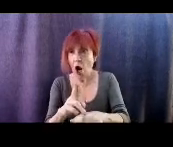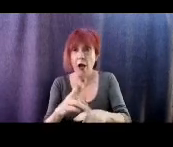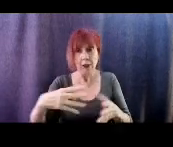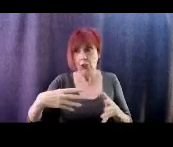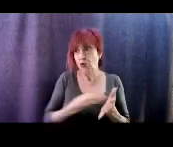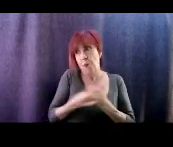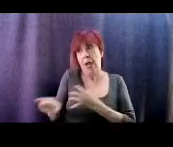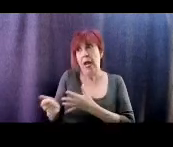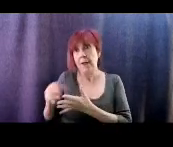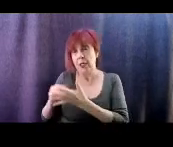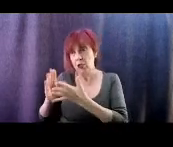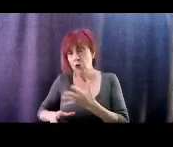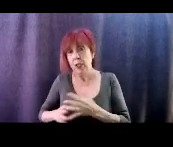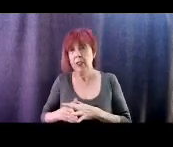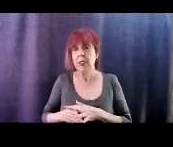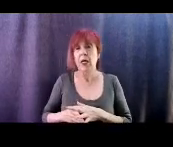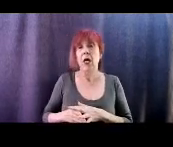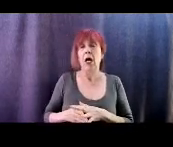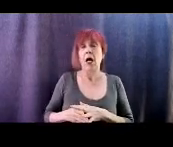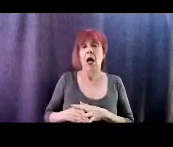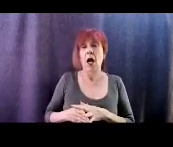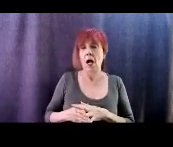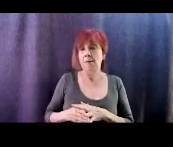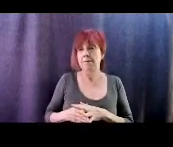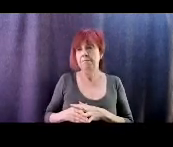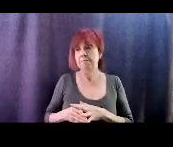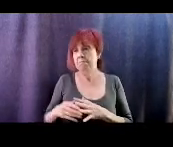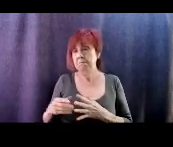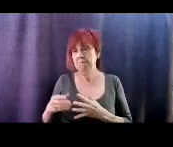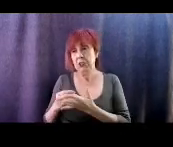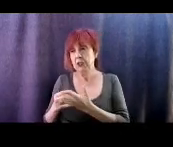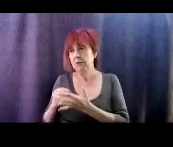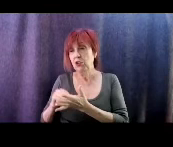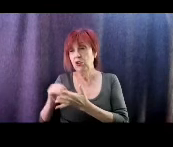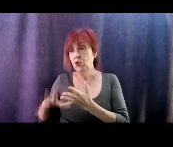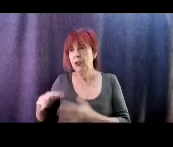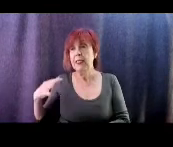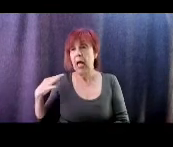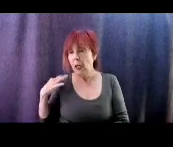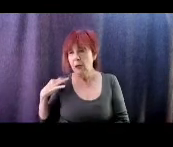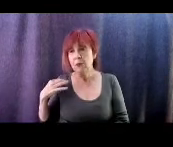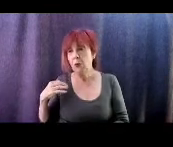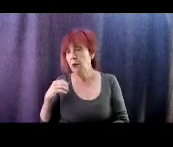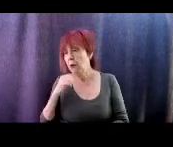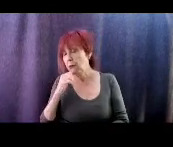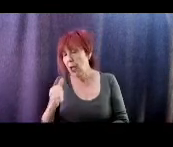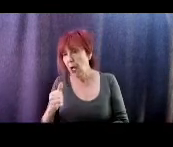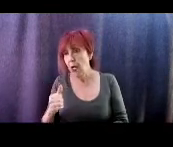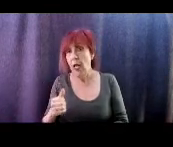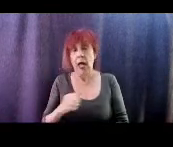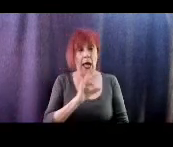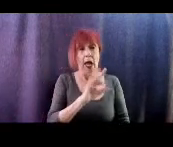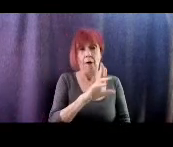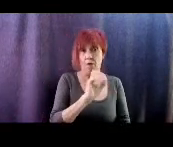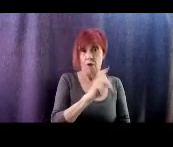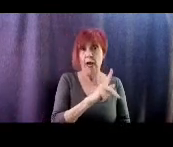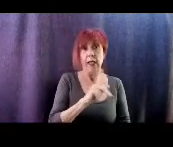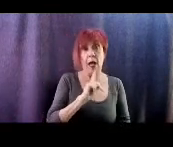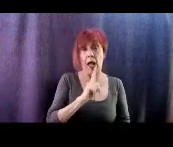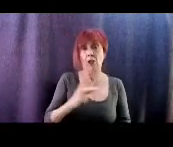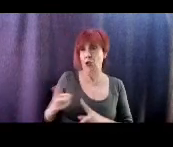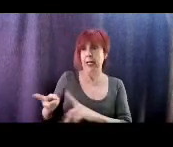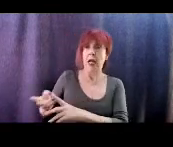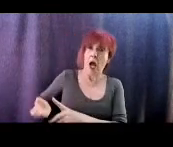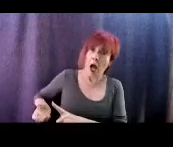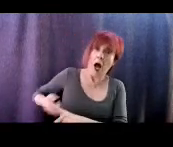eligible students and eligible students. And Frank actually hired a couple of students. So we see